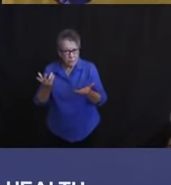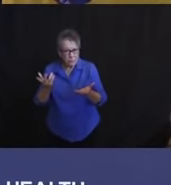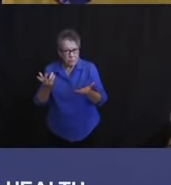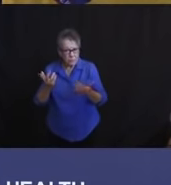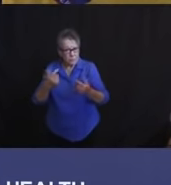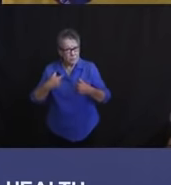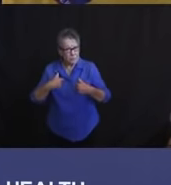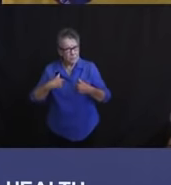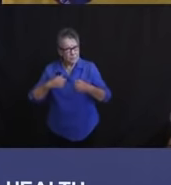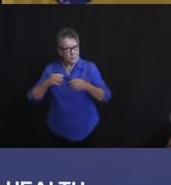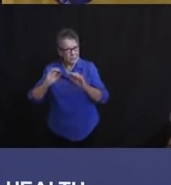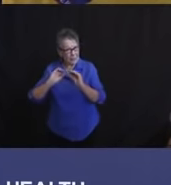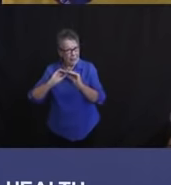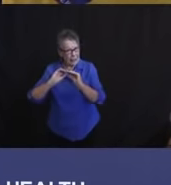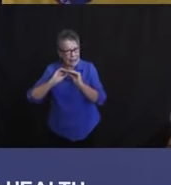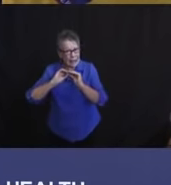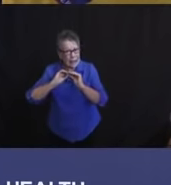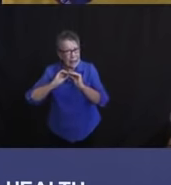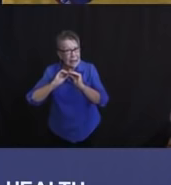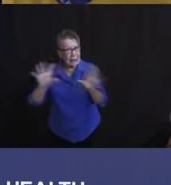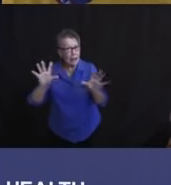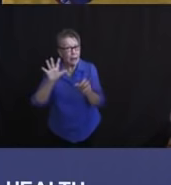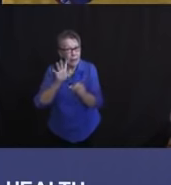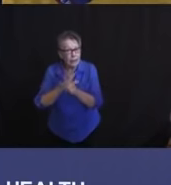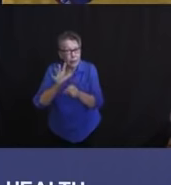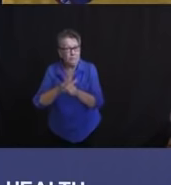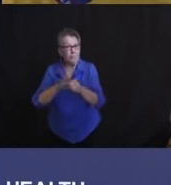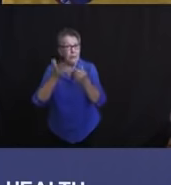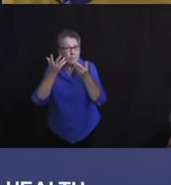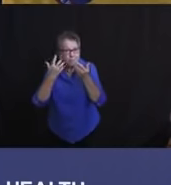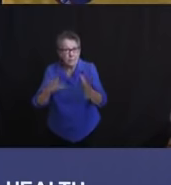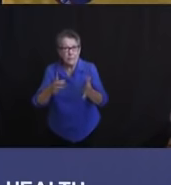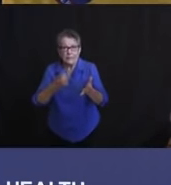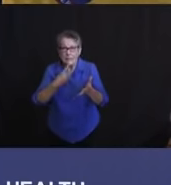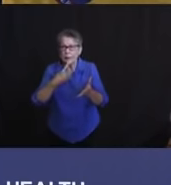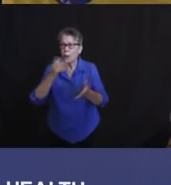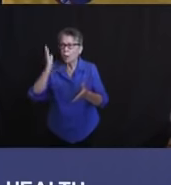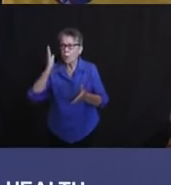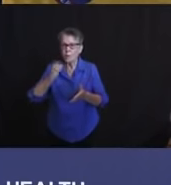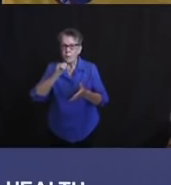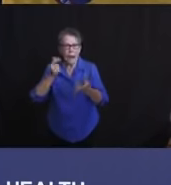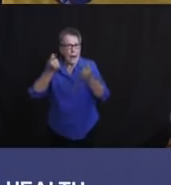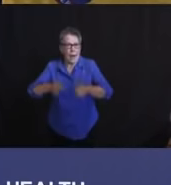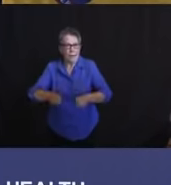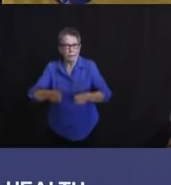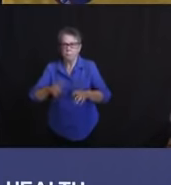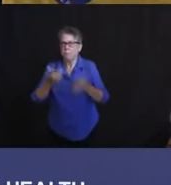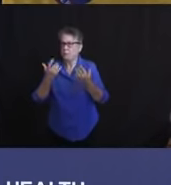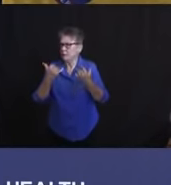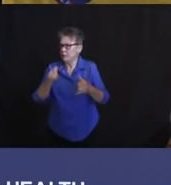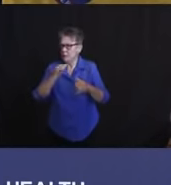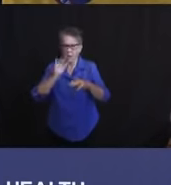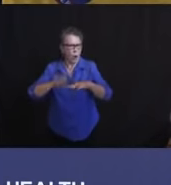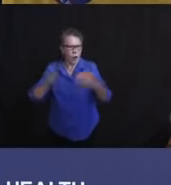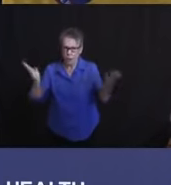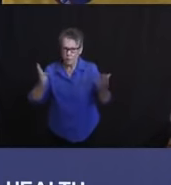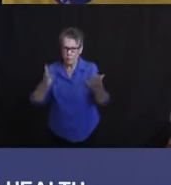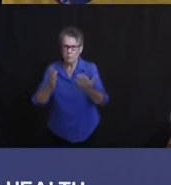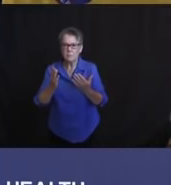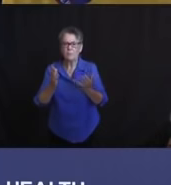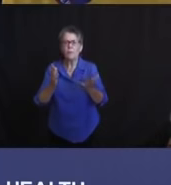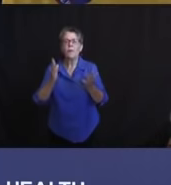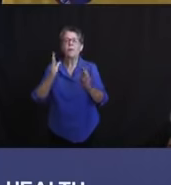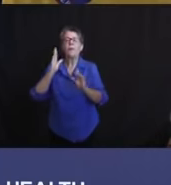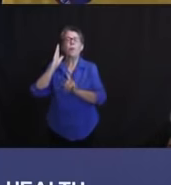sentence. We fully expect to get there and get there, God willing, as soon as we can. But there's a